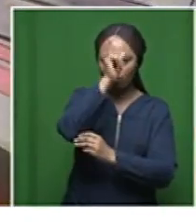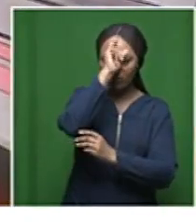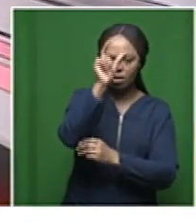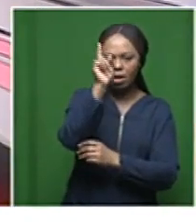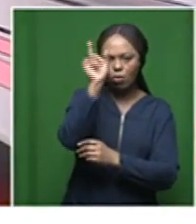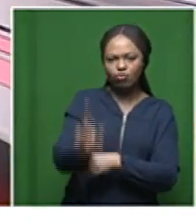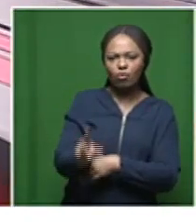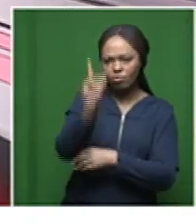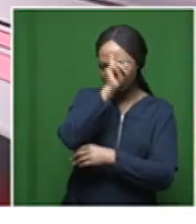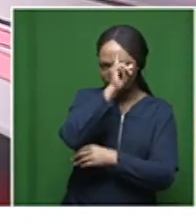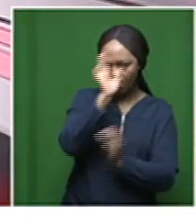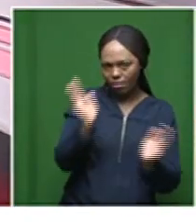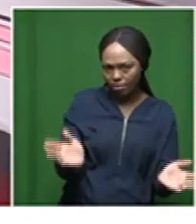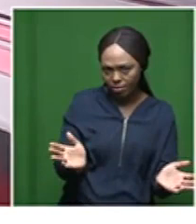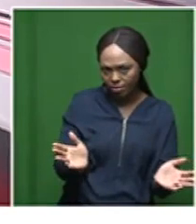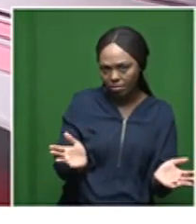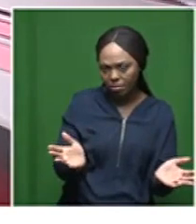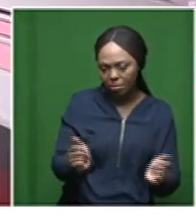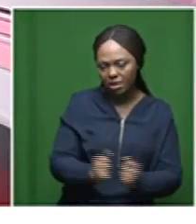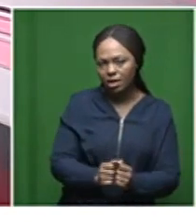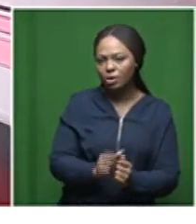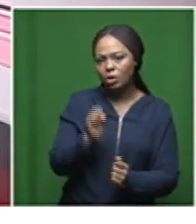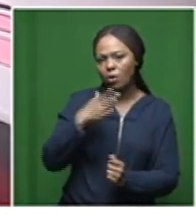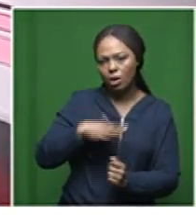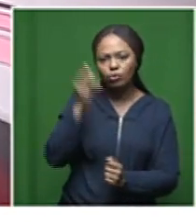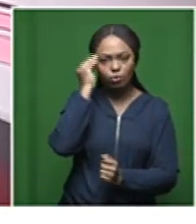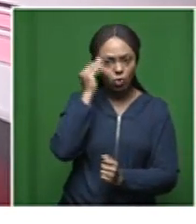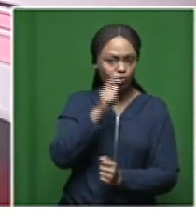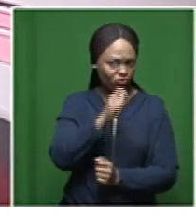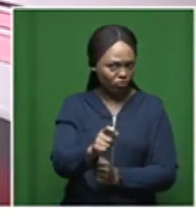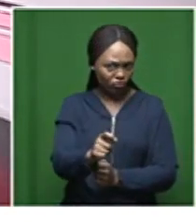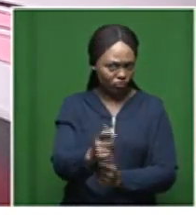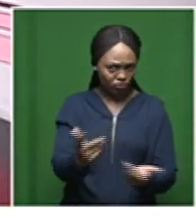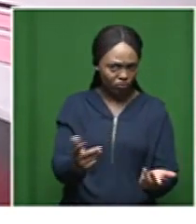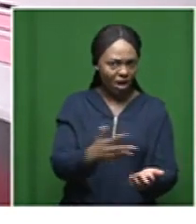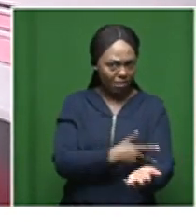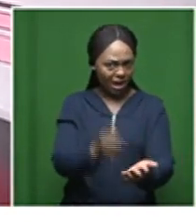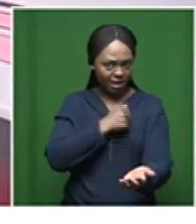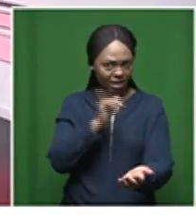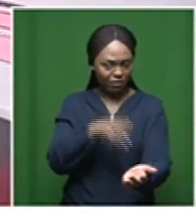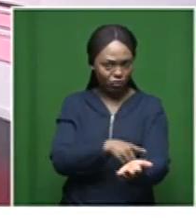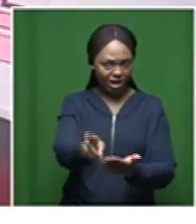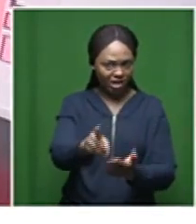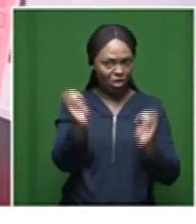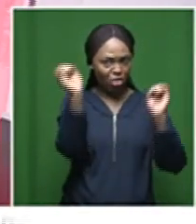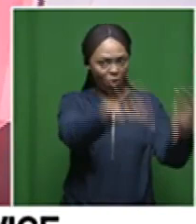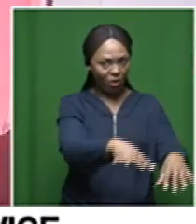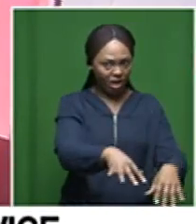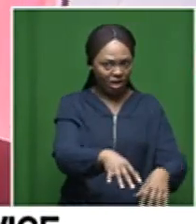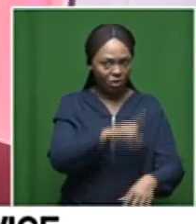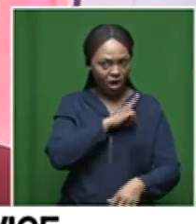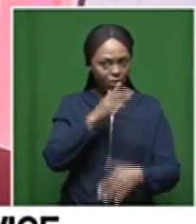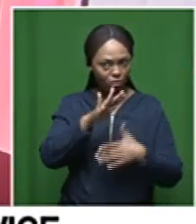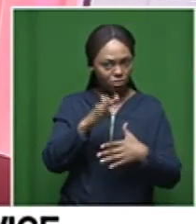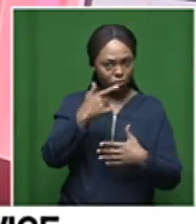be assured that that thing is not happening. For and sure. all that. Thank you, Patricia, for all those questions. We'll get them answered now. So, Dr. Pierlo, very simple questions, really.